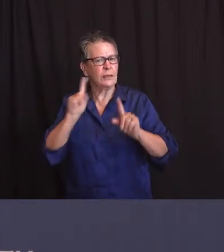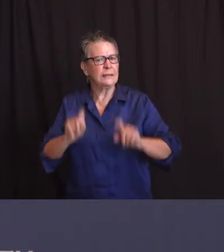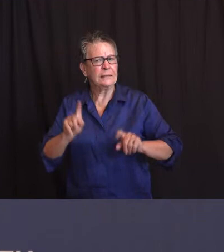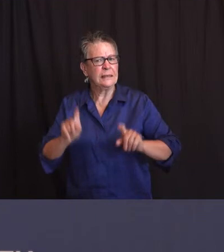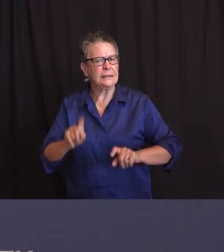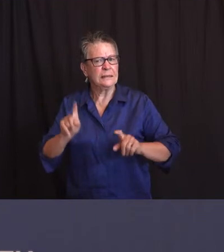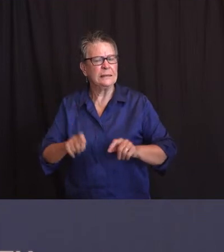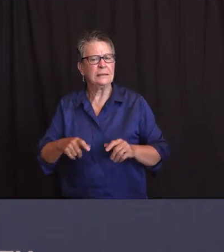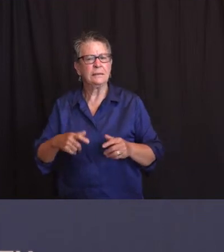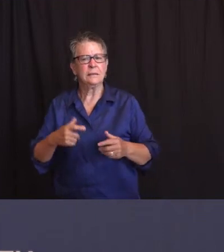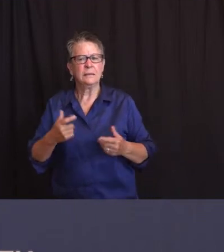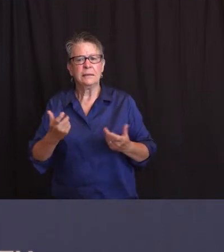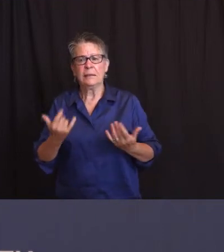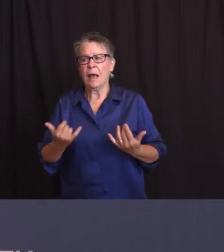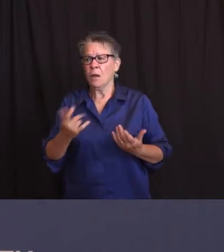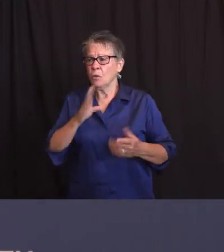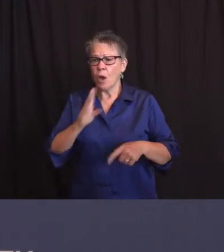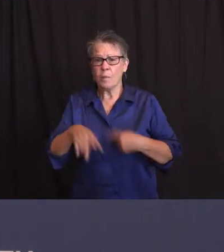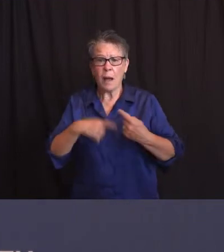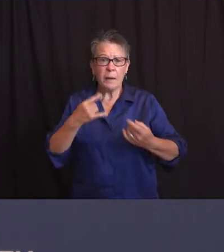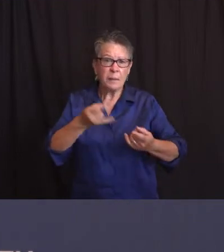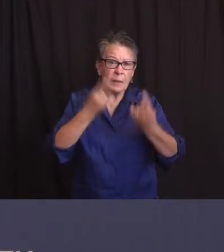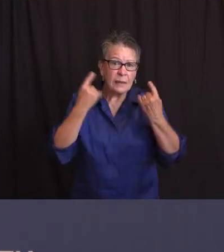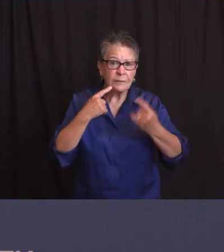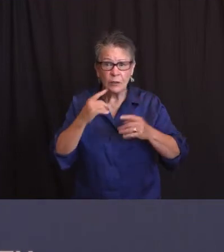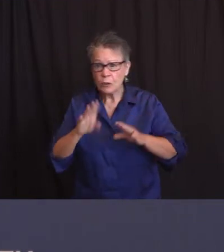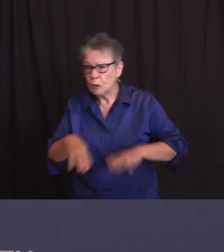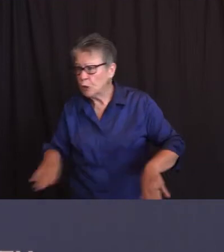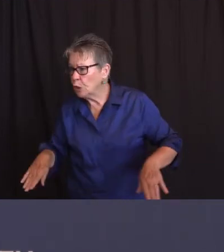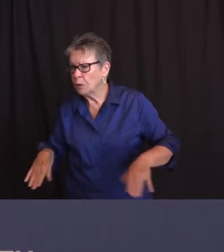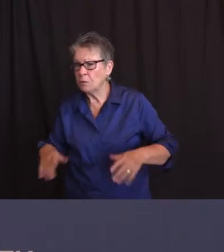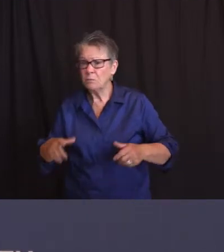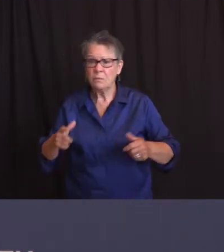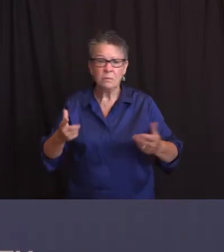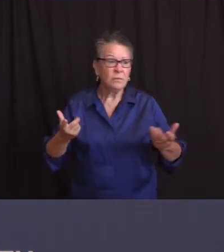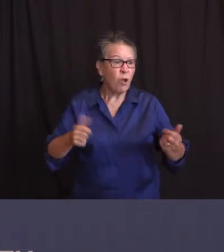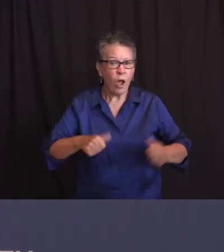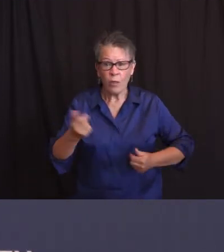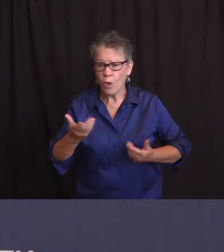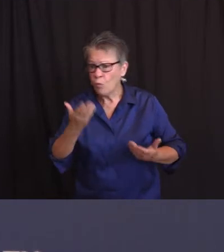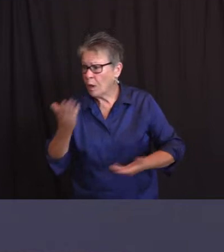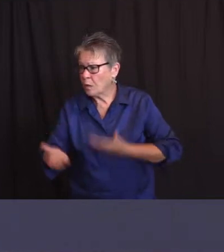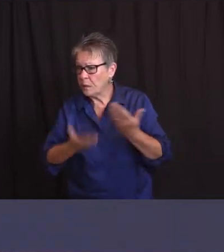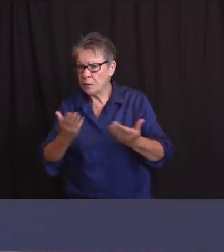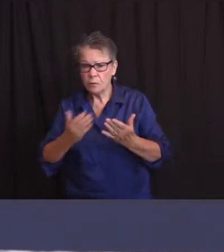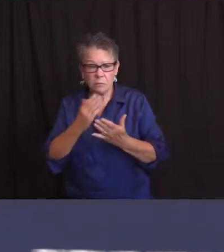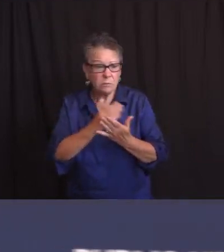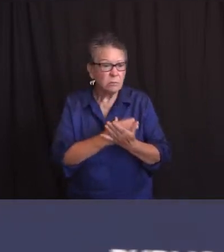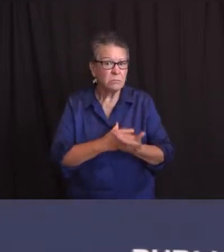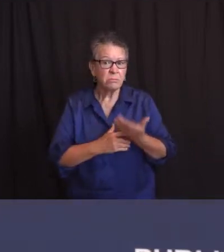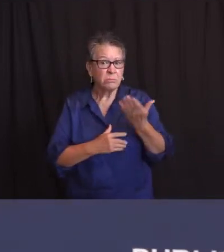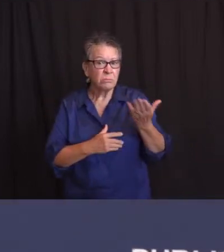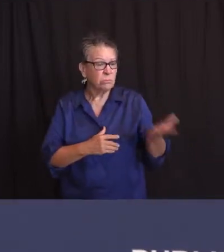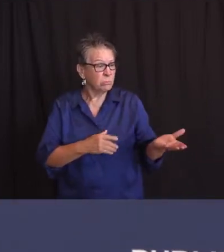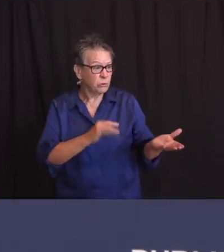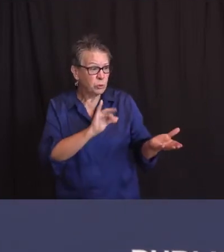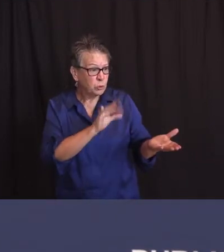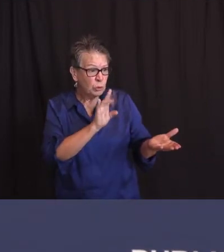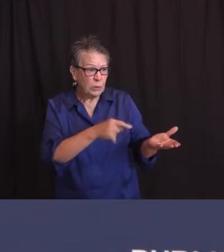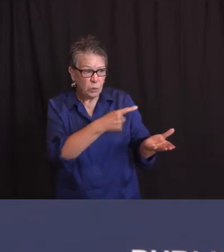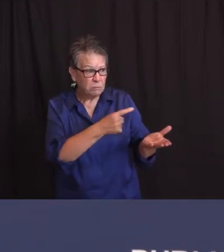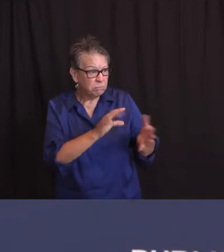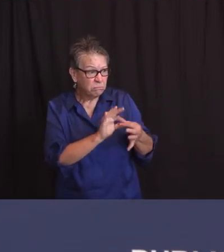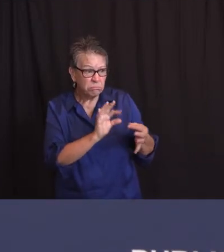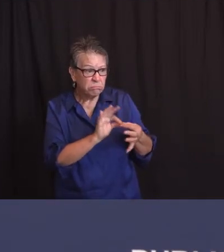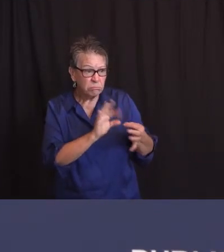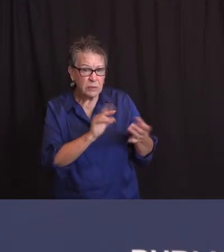then lastly, anything else you'd recommend or observe on the testing front? Yeah, I think on testing, overall average